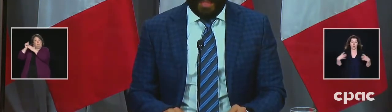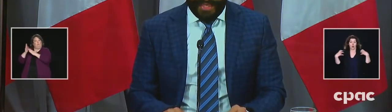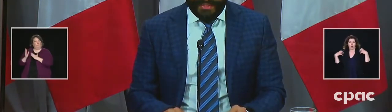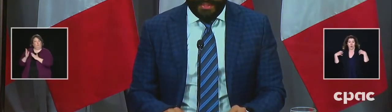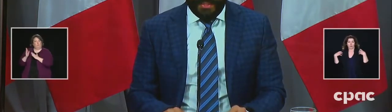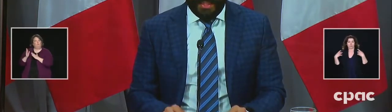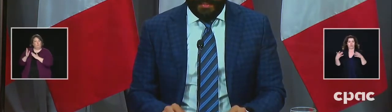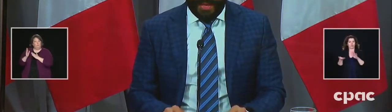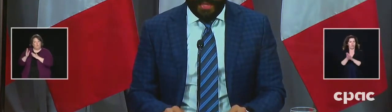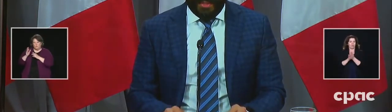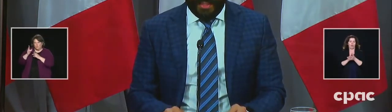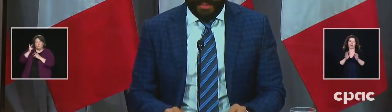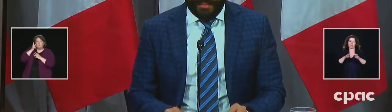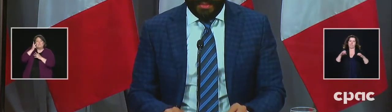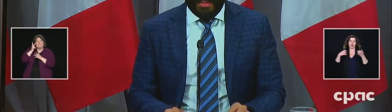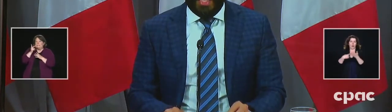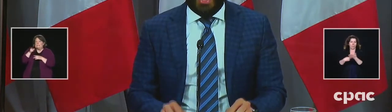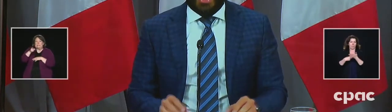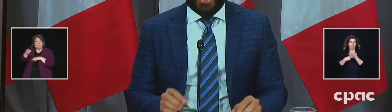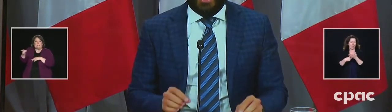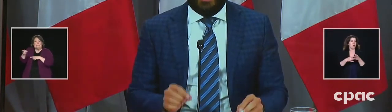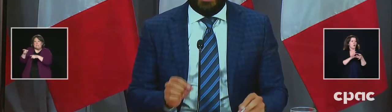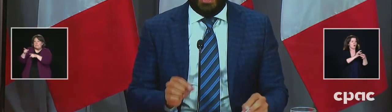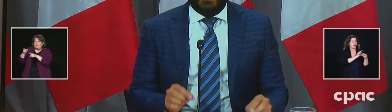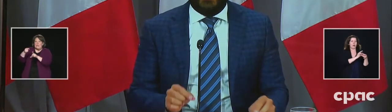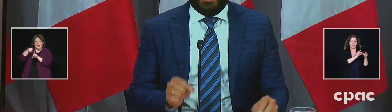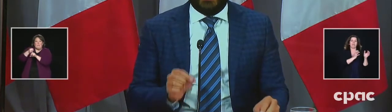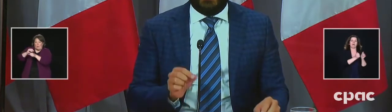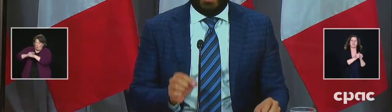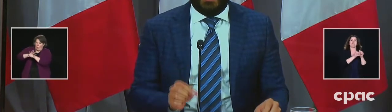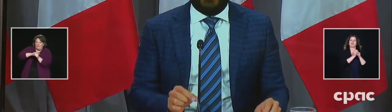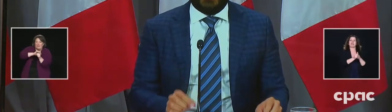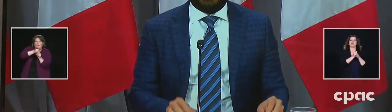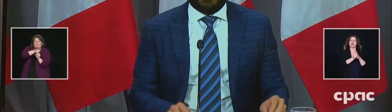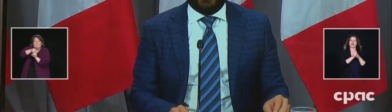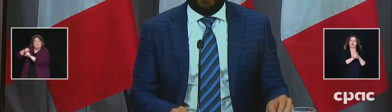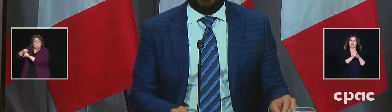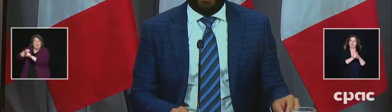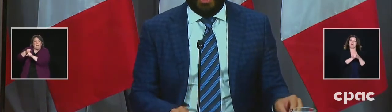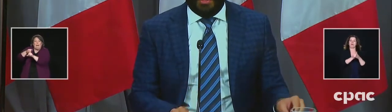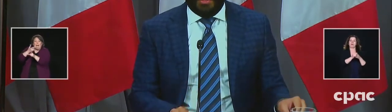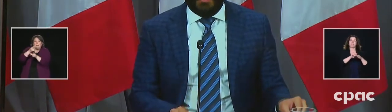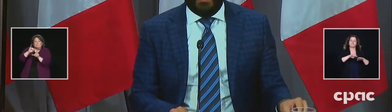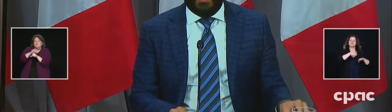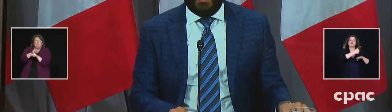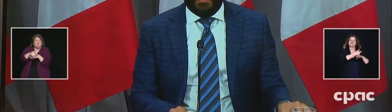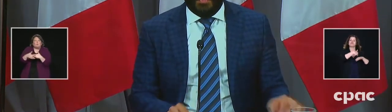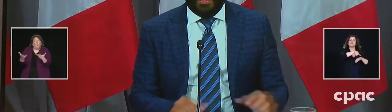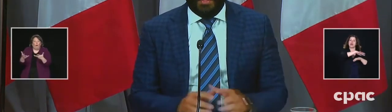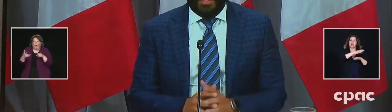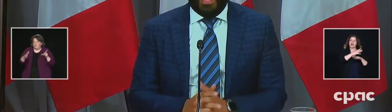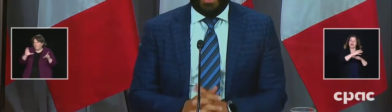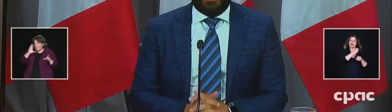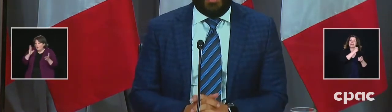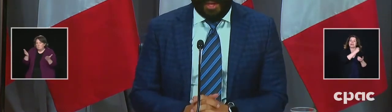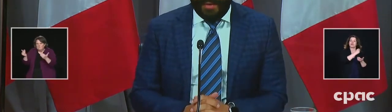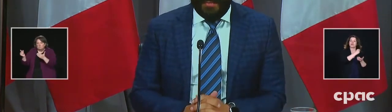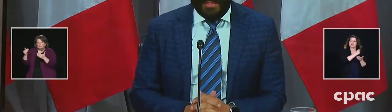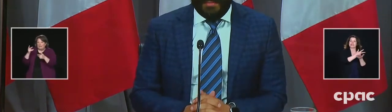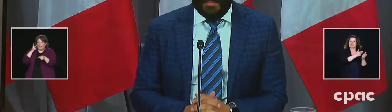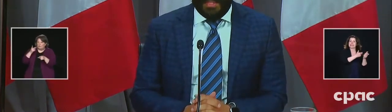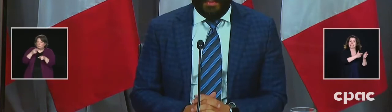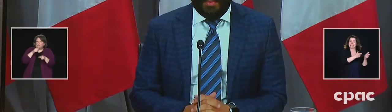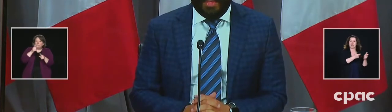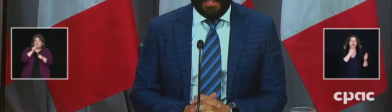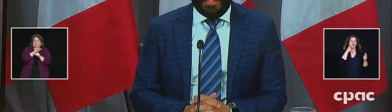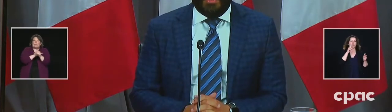the COVID-19's impact on industries and identify the specific sectoral pressures. I have every